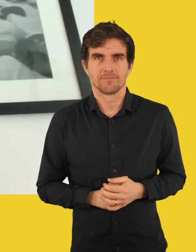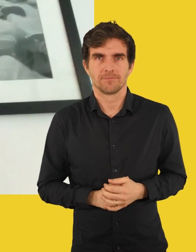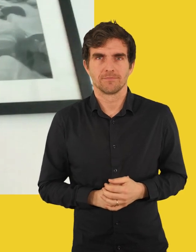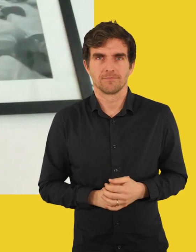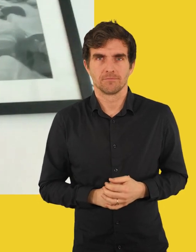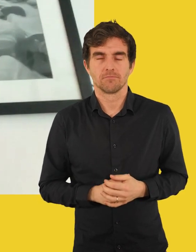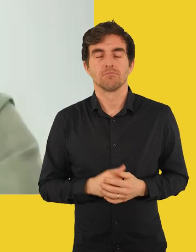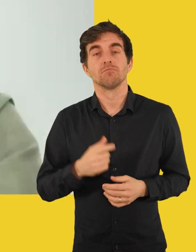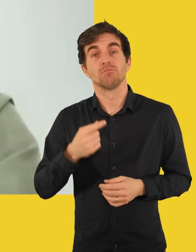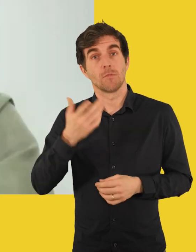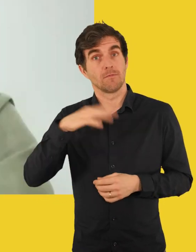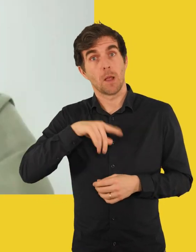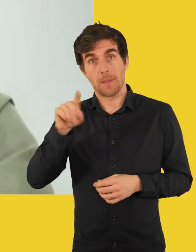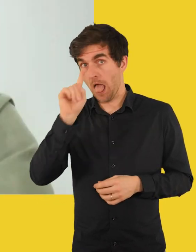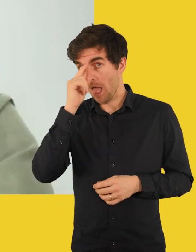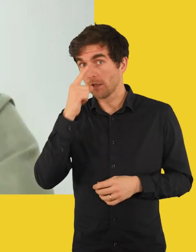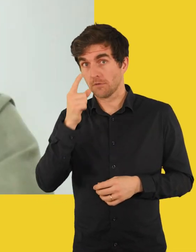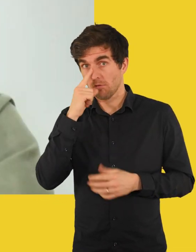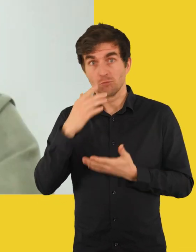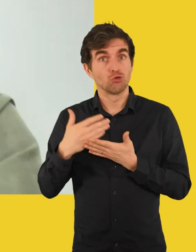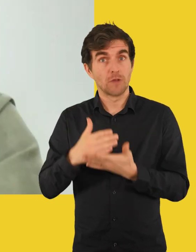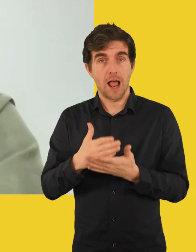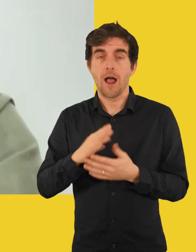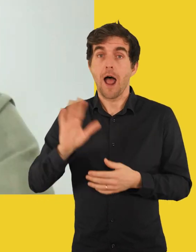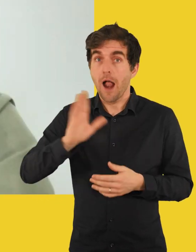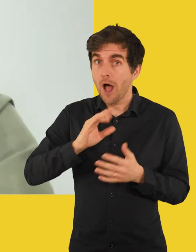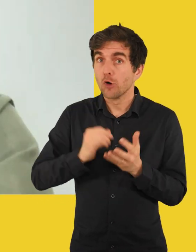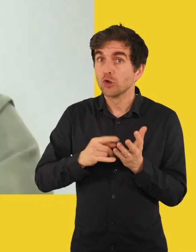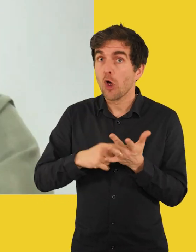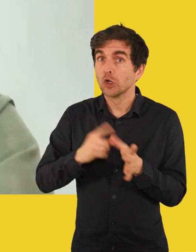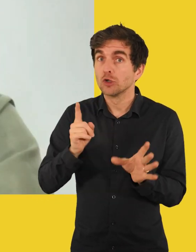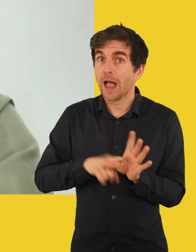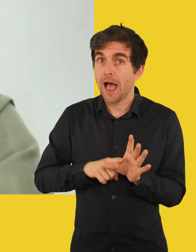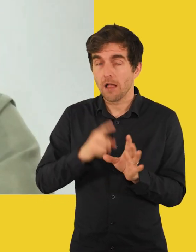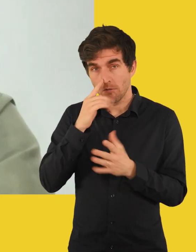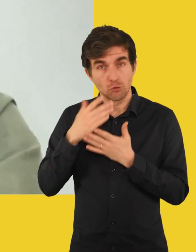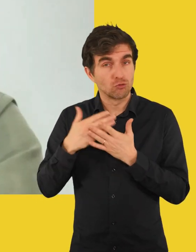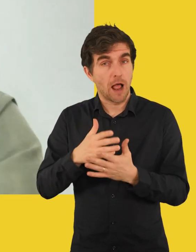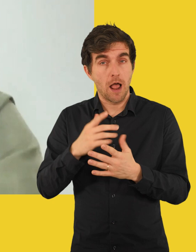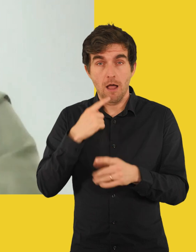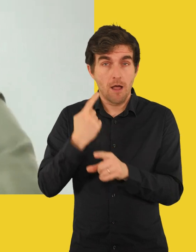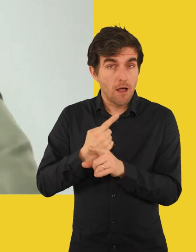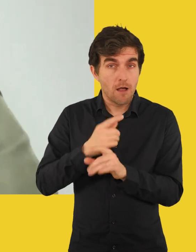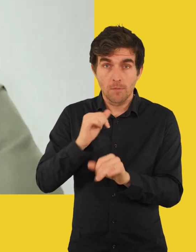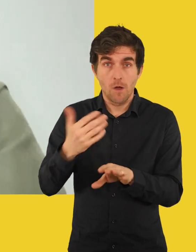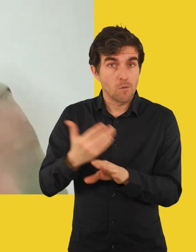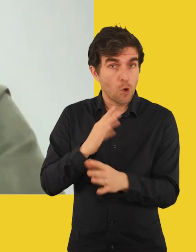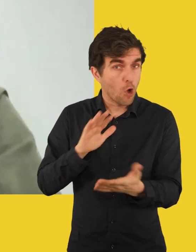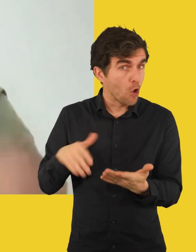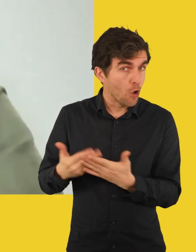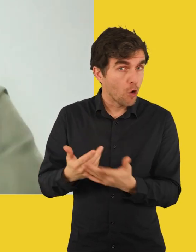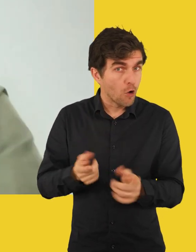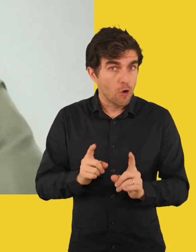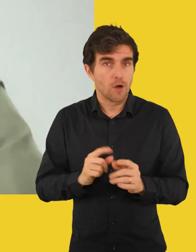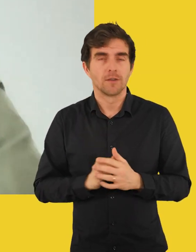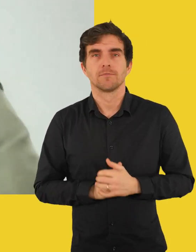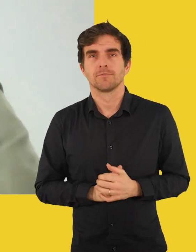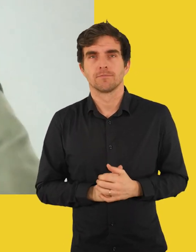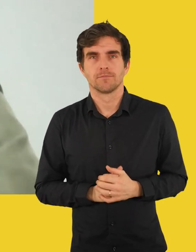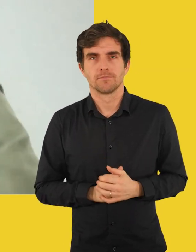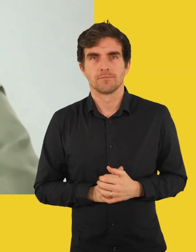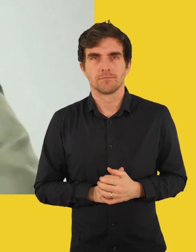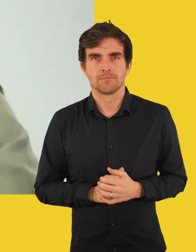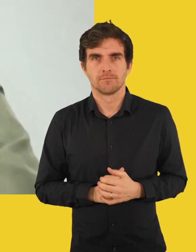from India to share. Hi, Sujai. To share a little bit about the work that